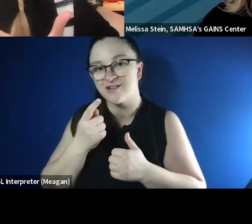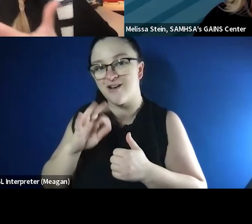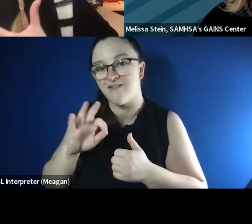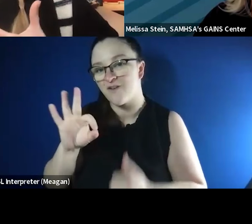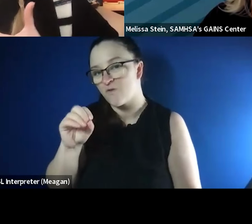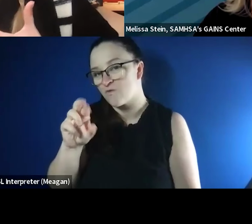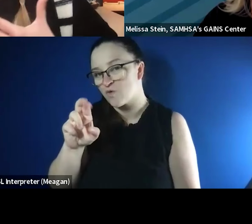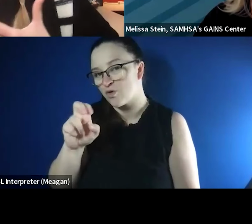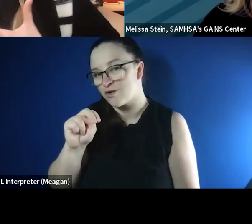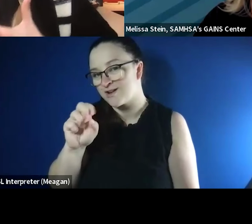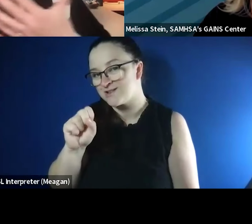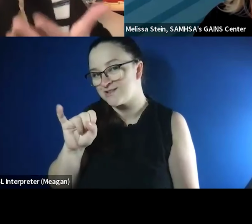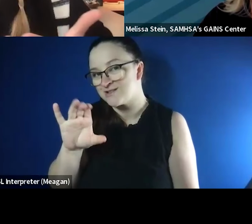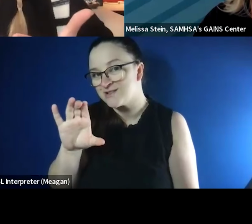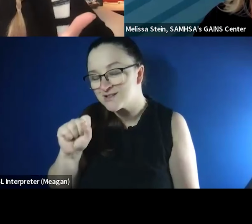forensics